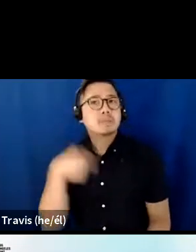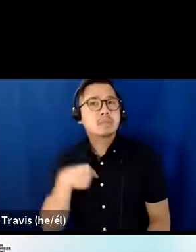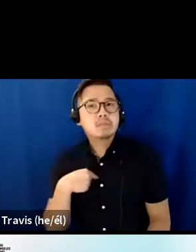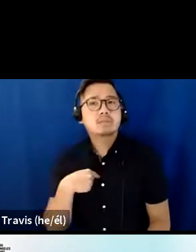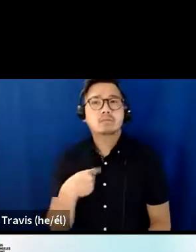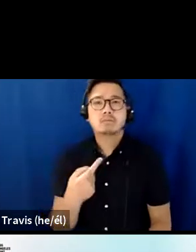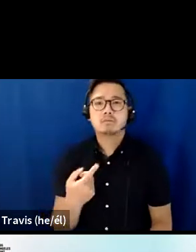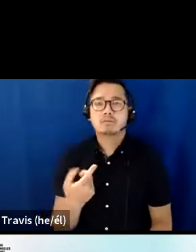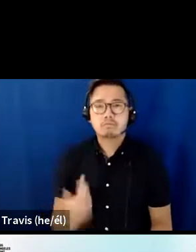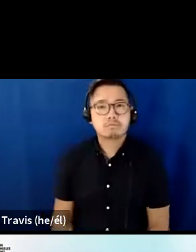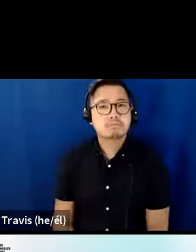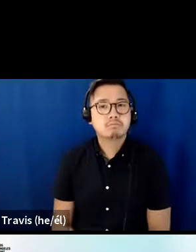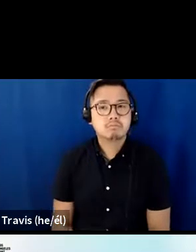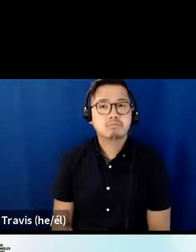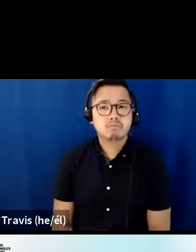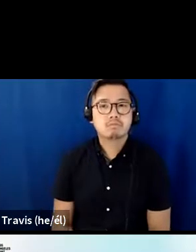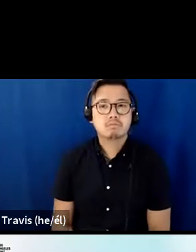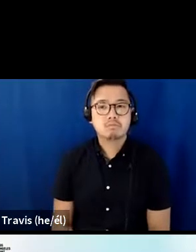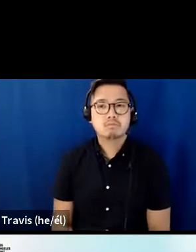Thank you.